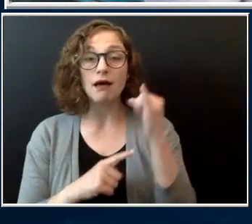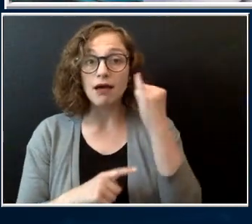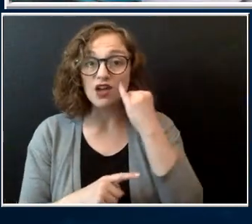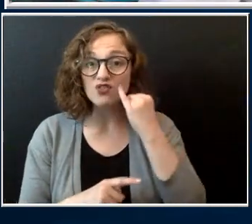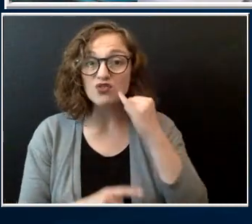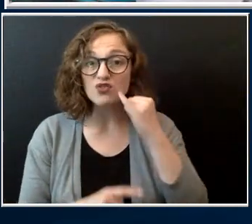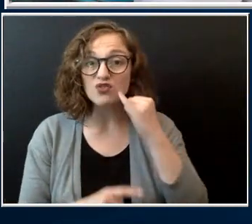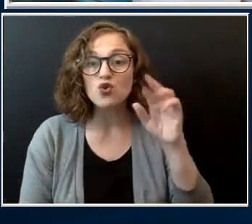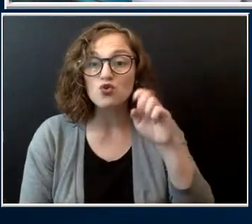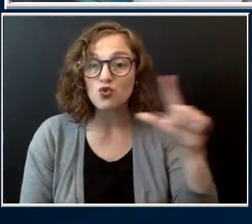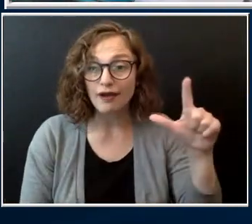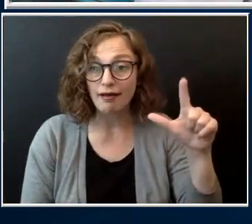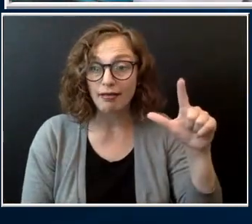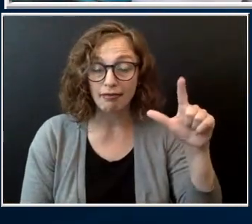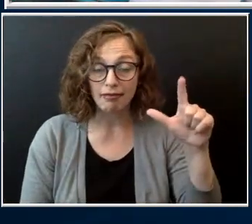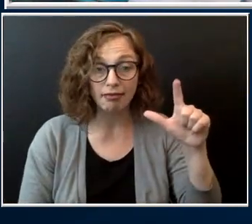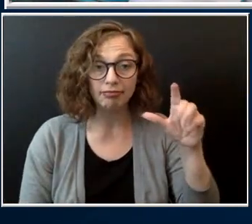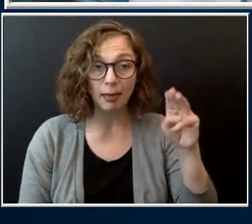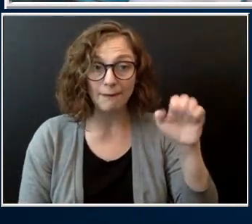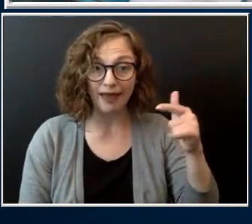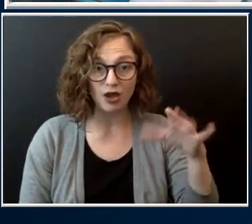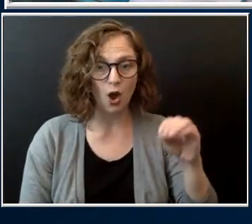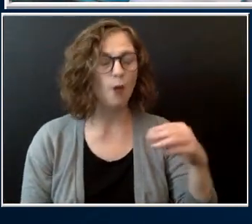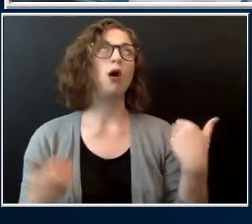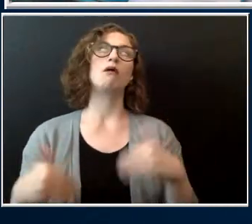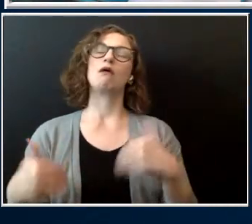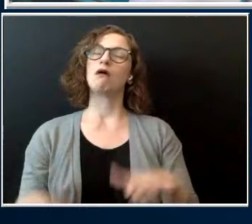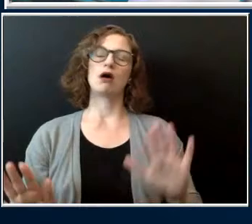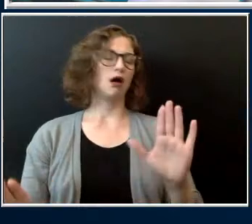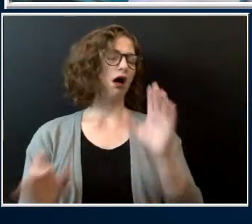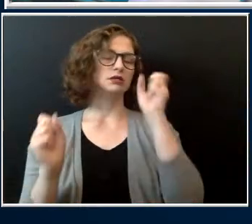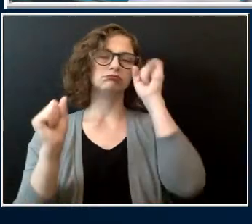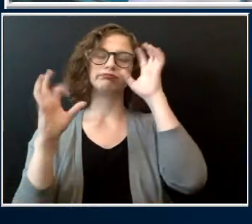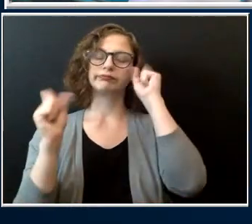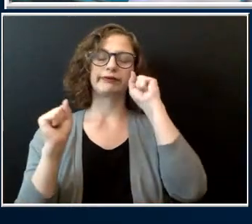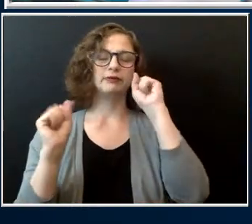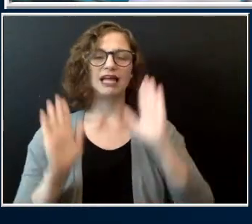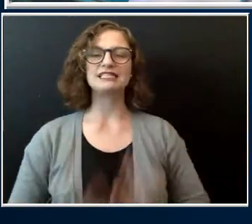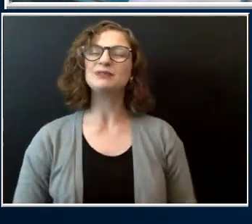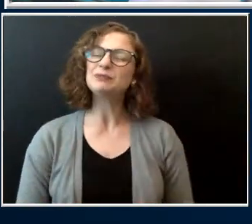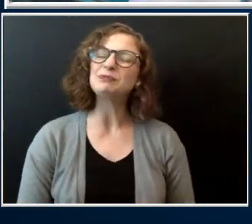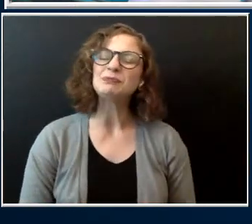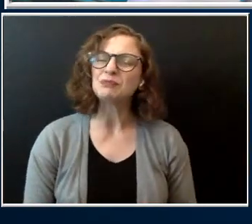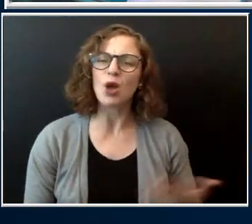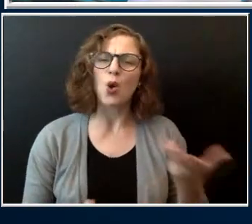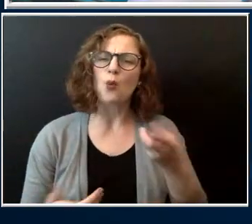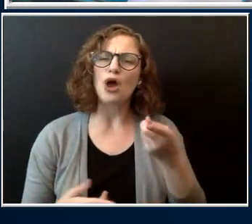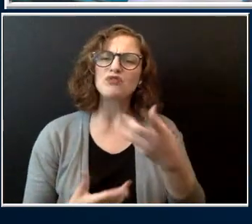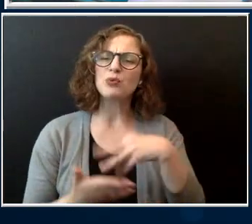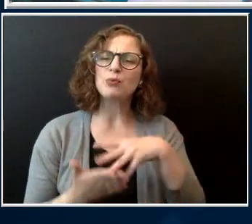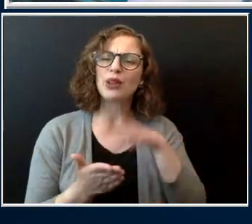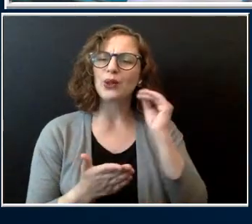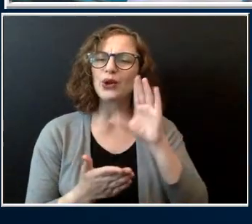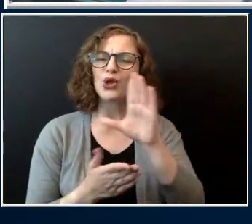is the best. So now Wake, tell me about it. What have you been learning in these I Am Healthy classes?